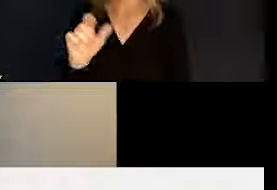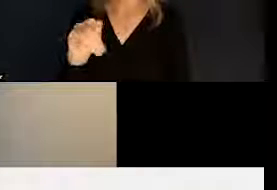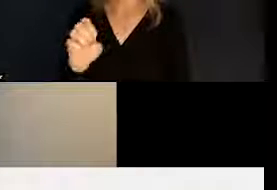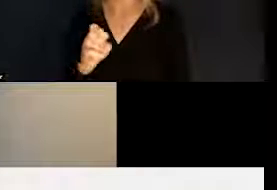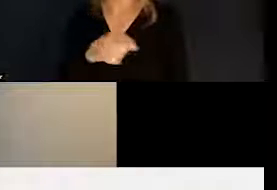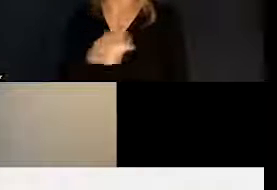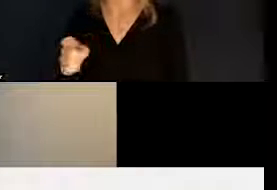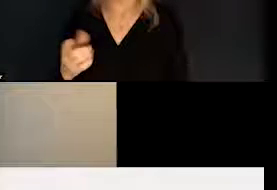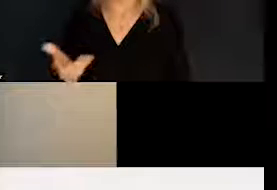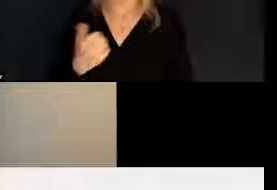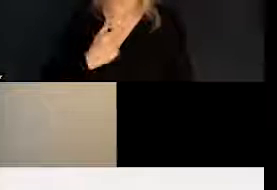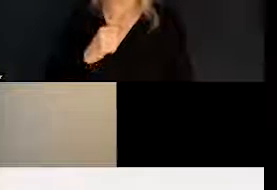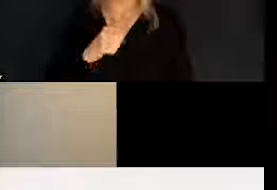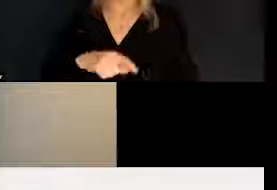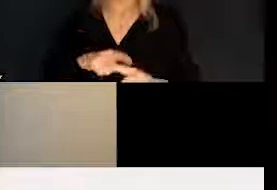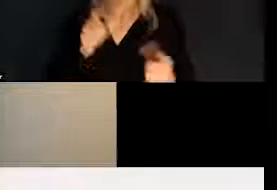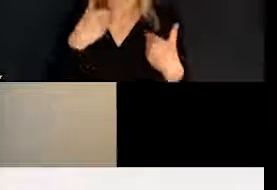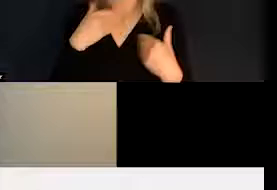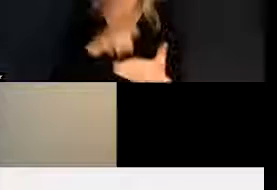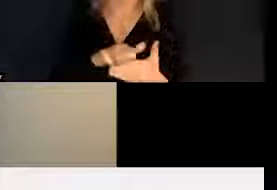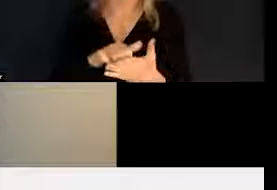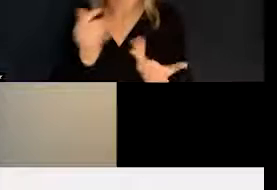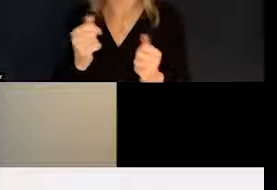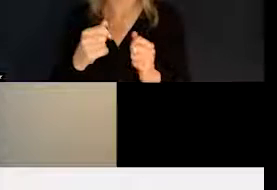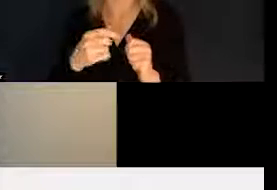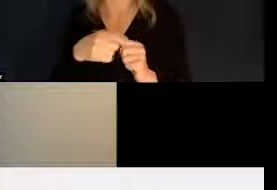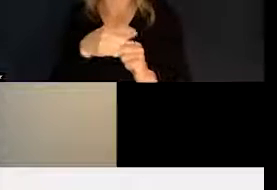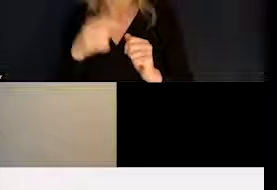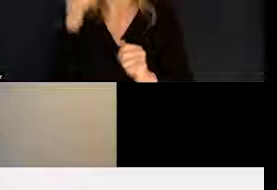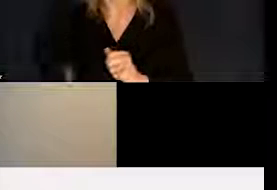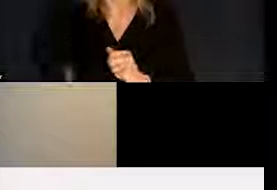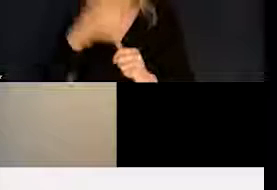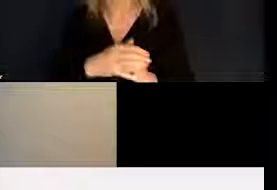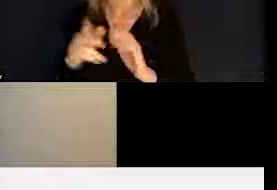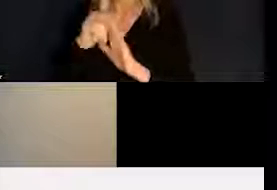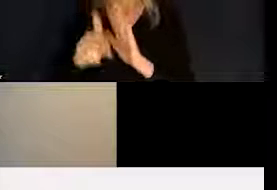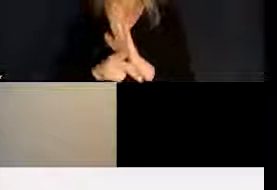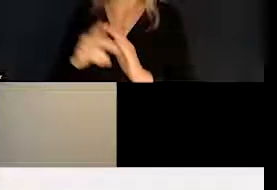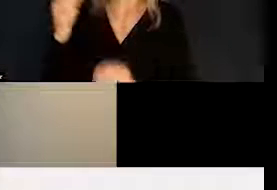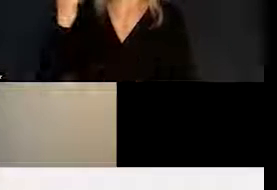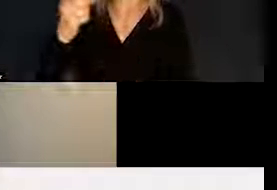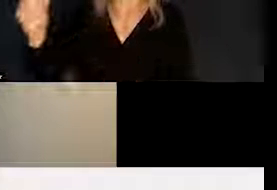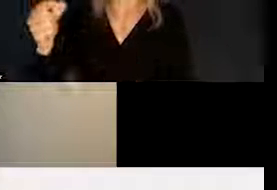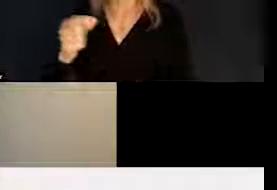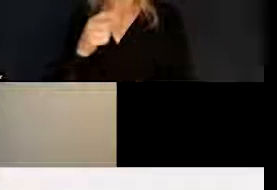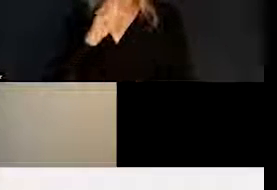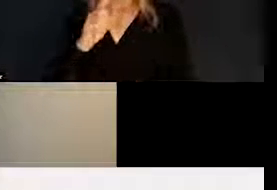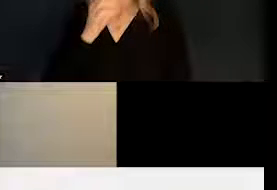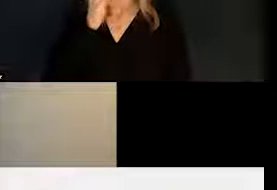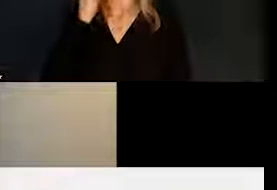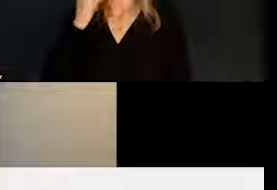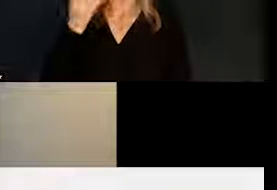what redlining is, right? But briefly, redlining was the policy that was created by the Homeowners Loan